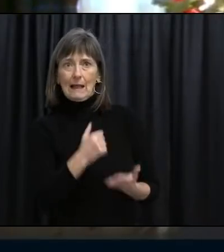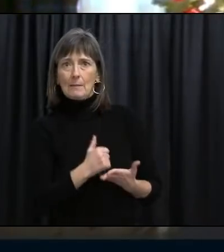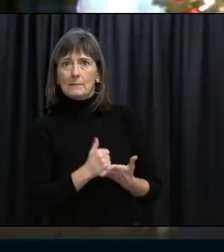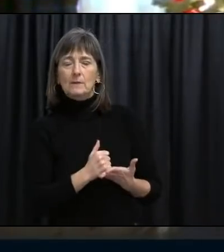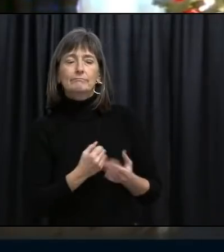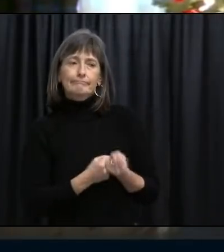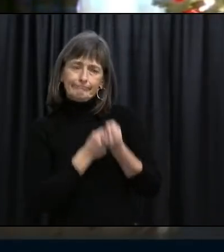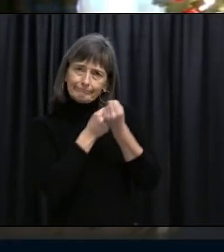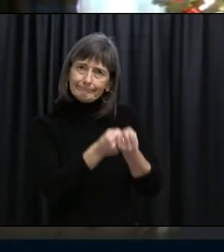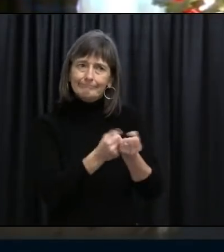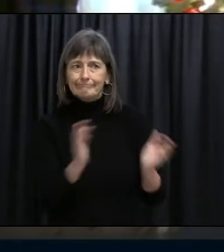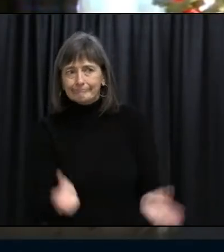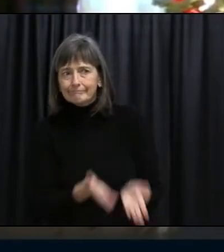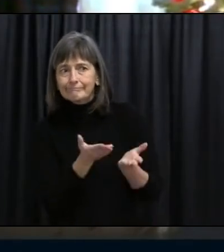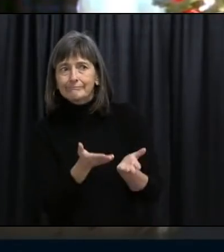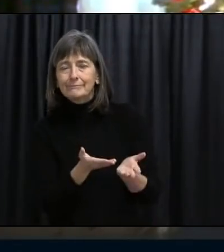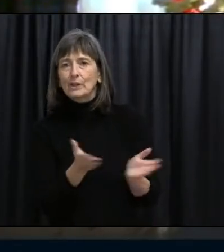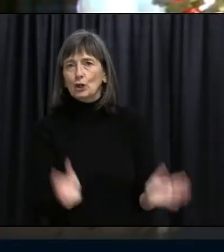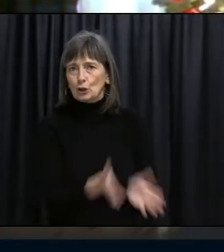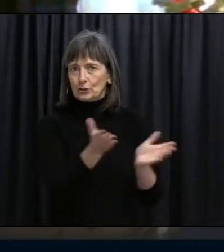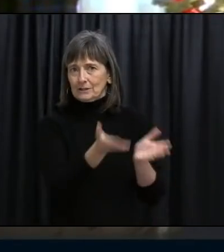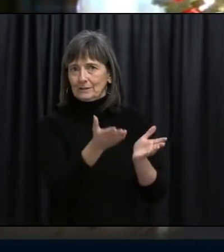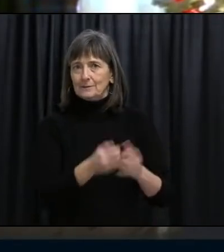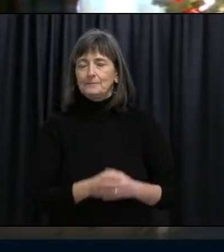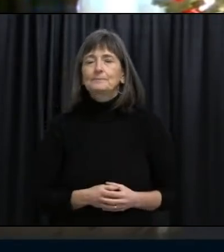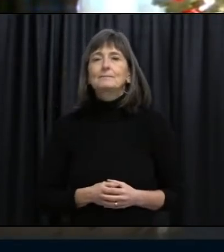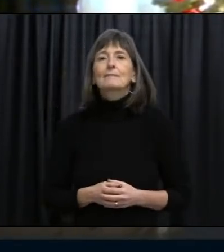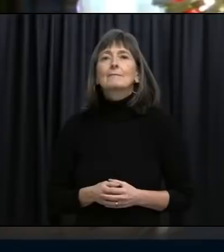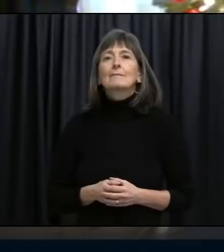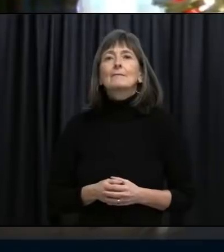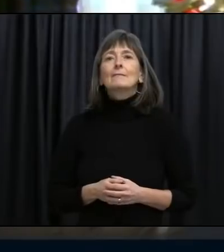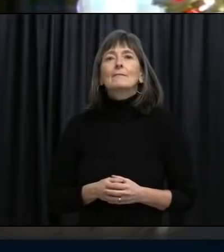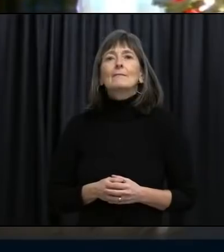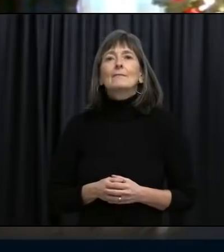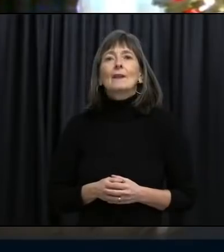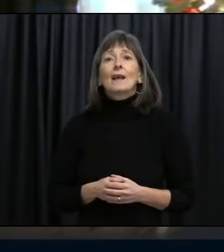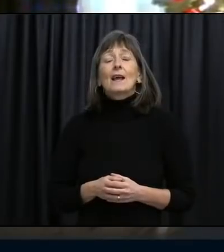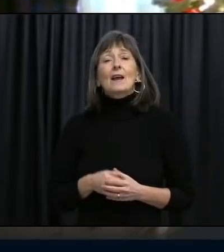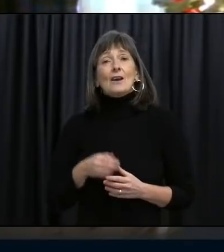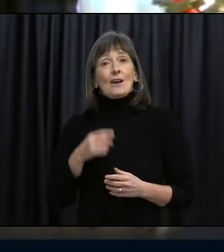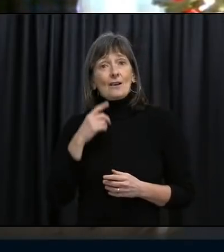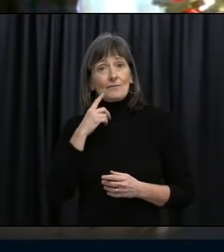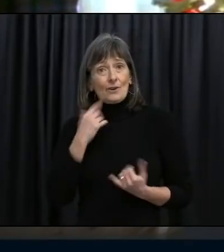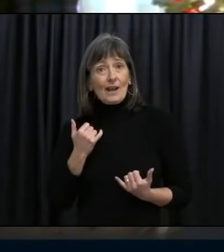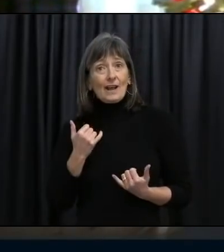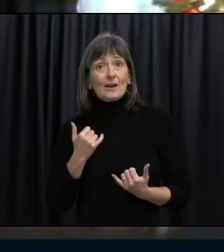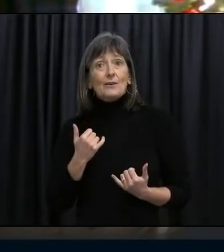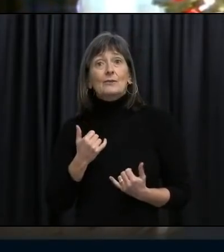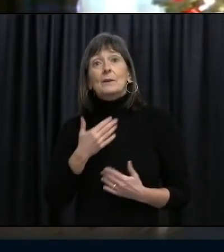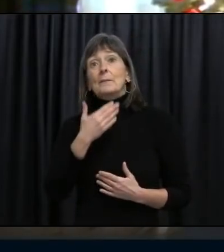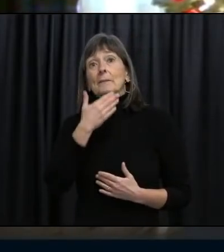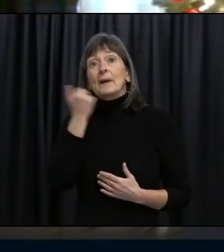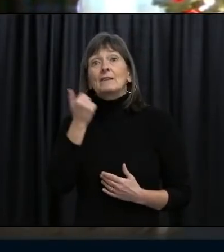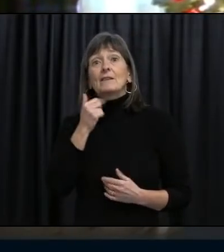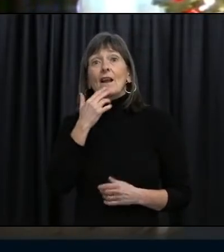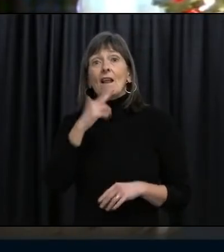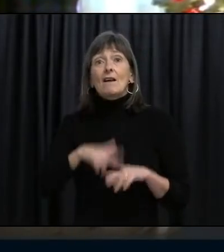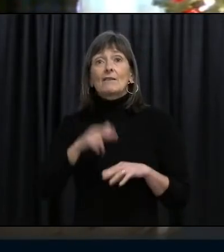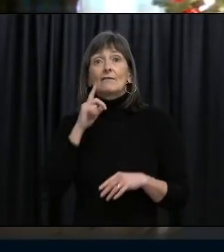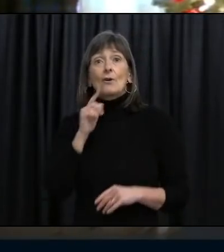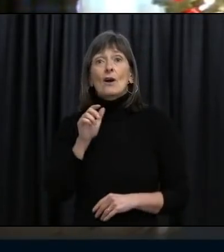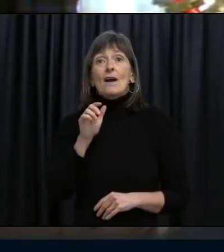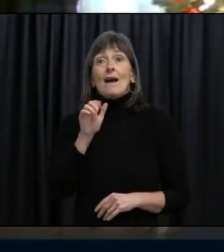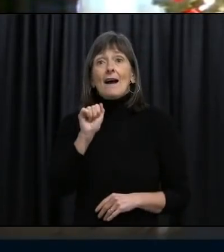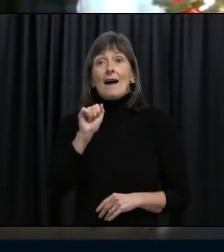Before I turn it over to Dr. Fitzgerald, I wanted to, of course, wish the best of luck to Alex and Dawson in their